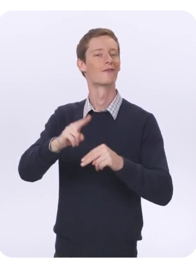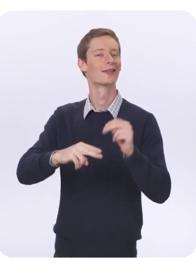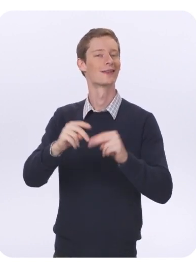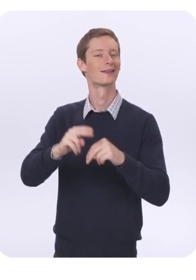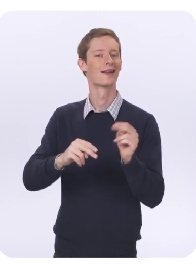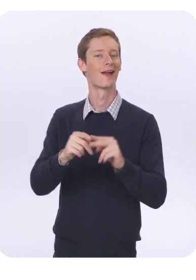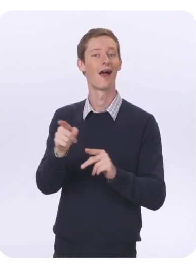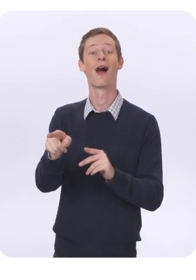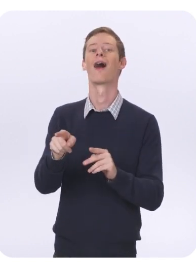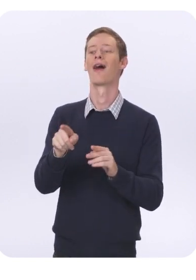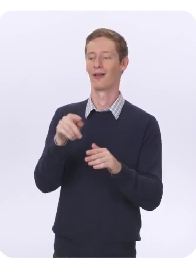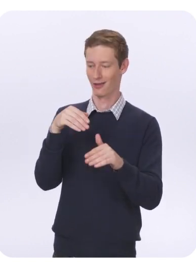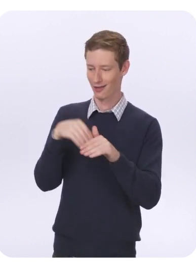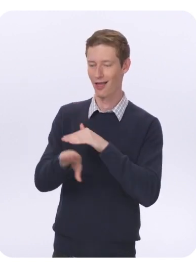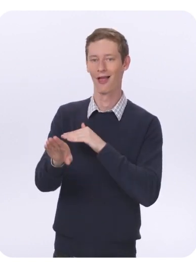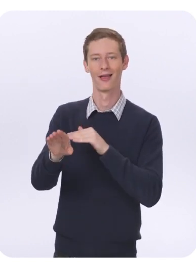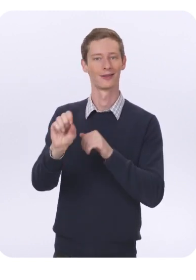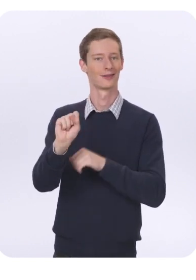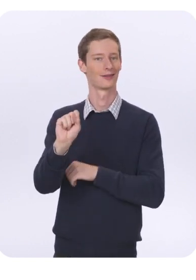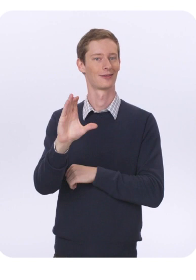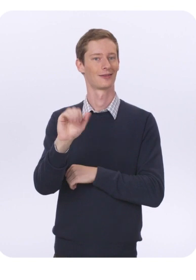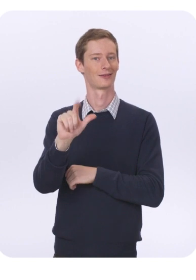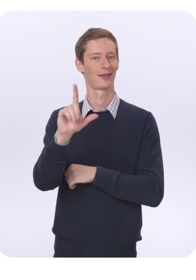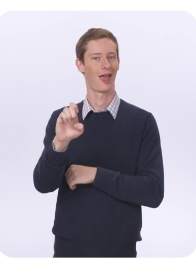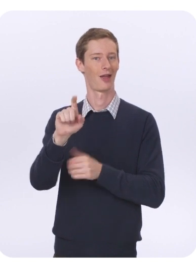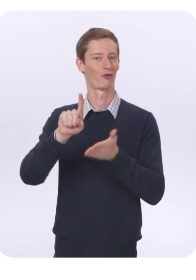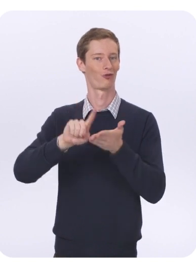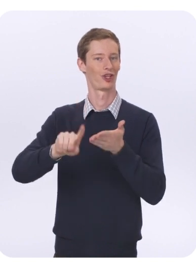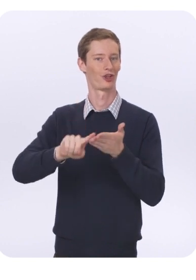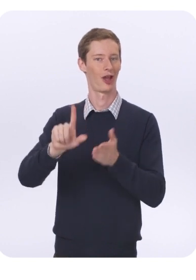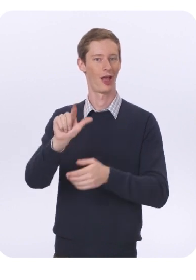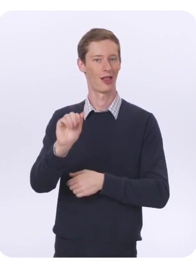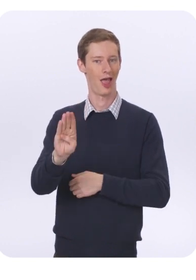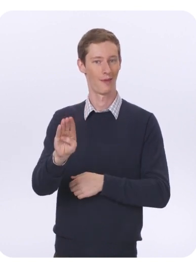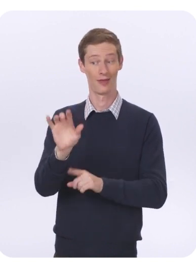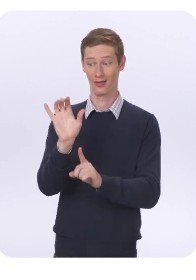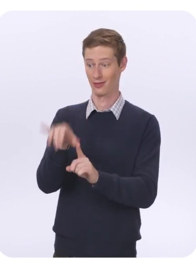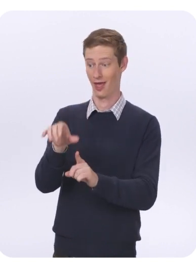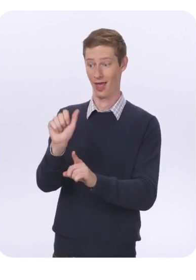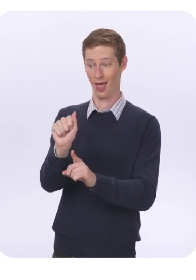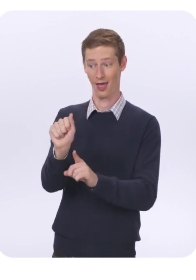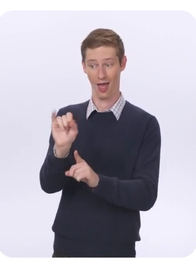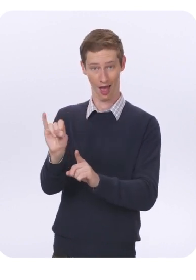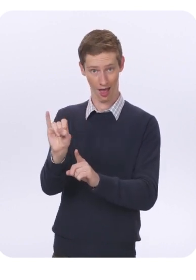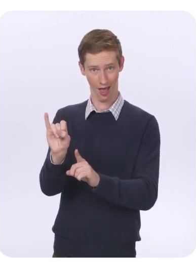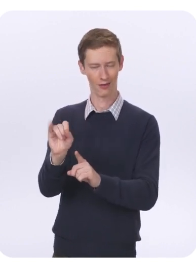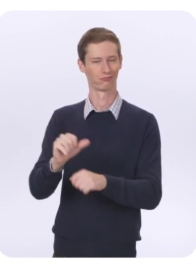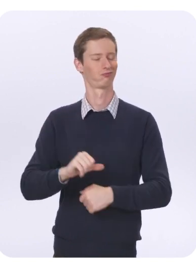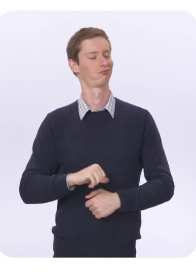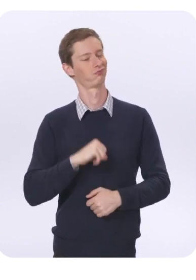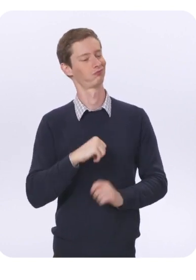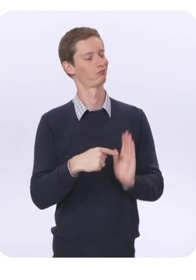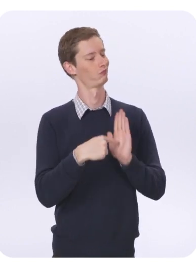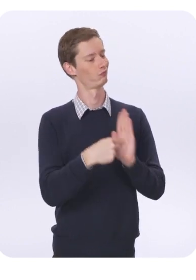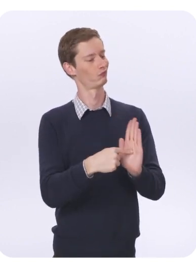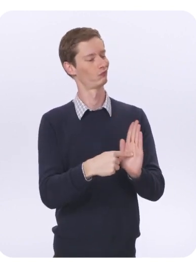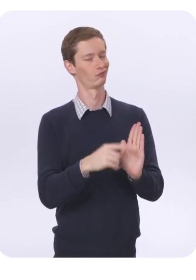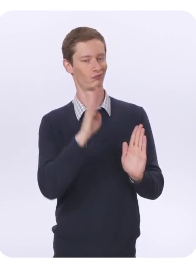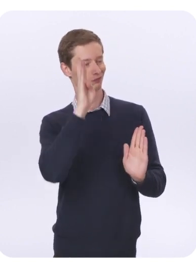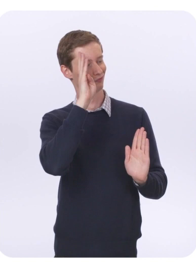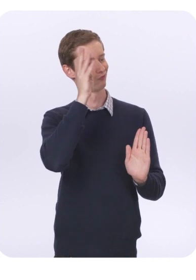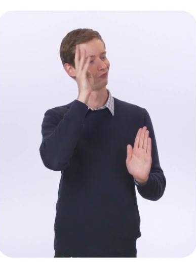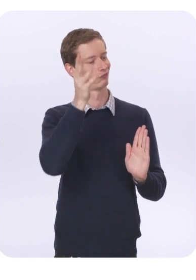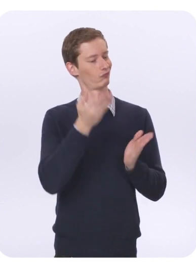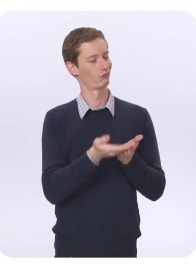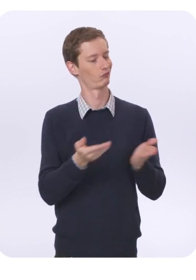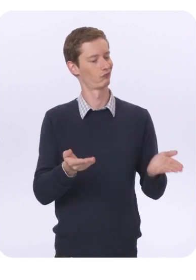you stumble into the Scale research lab. The Scale lab AI then proudly shows you its invention, Shrinkogen,